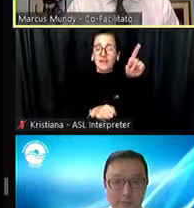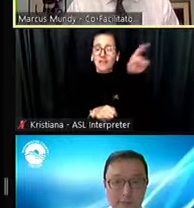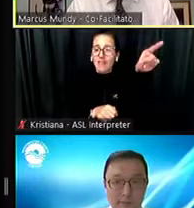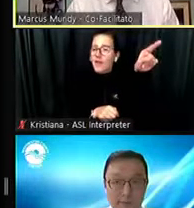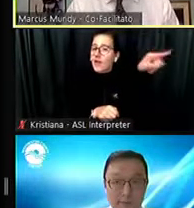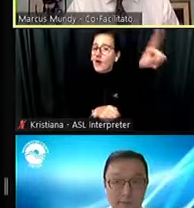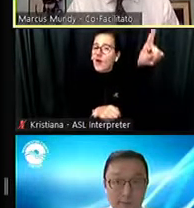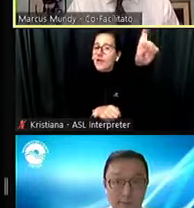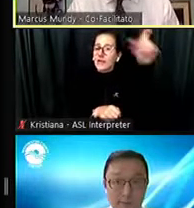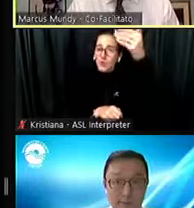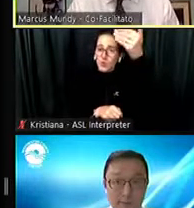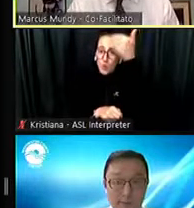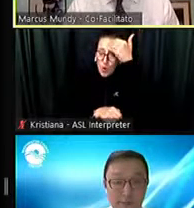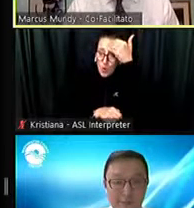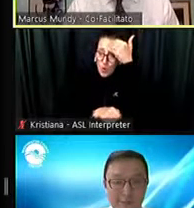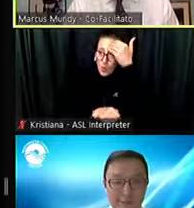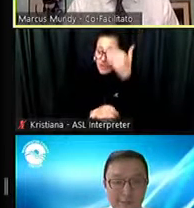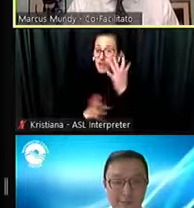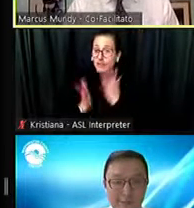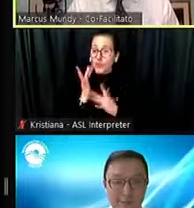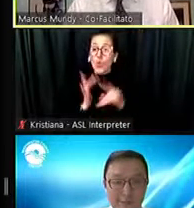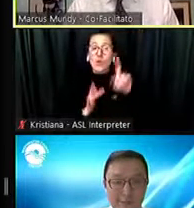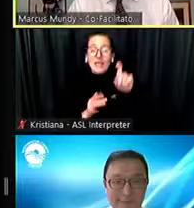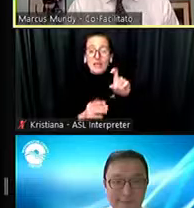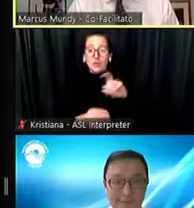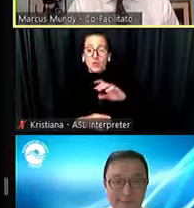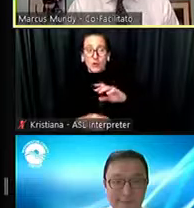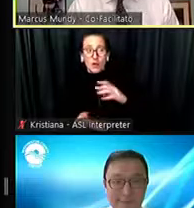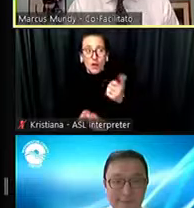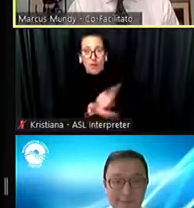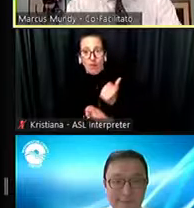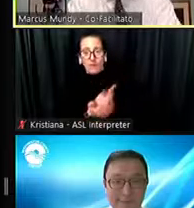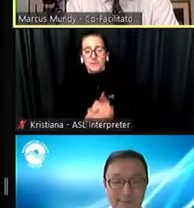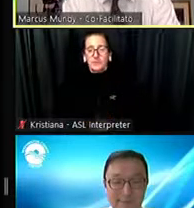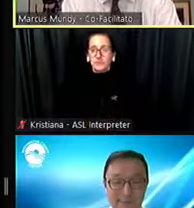Well, that didn't sound very hopeful for the second tranche of funding, but